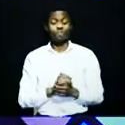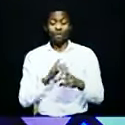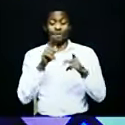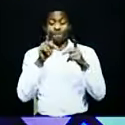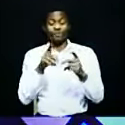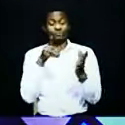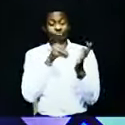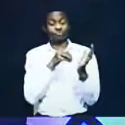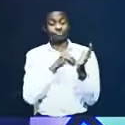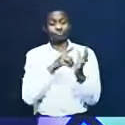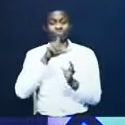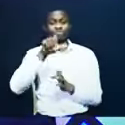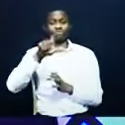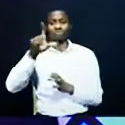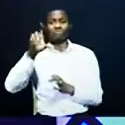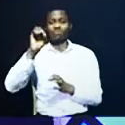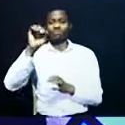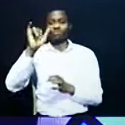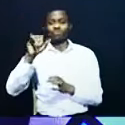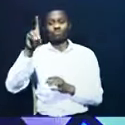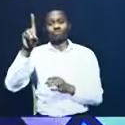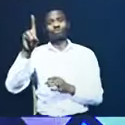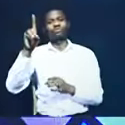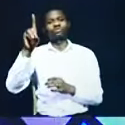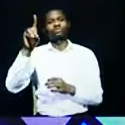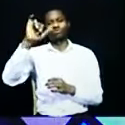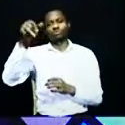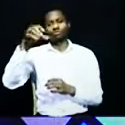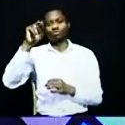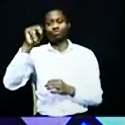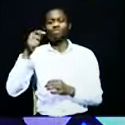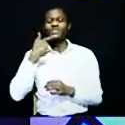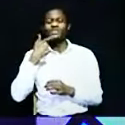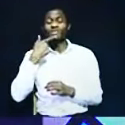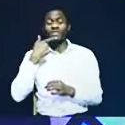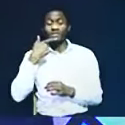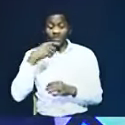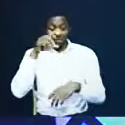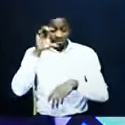church is the fact that the devil has been forgotten.